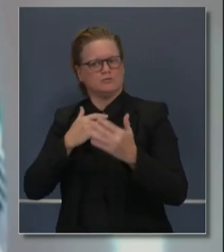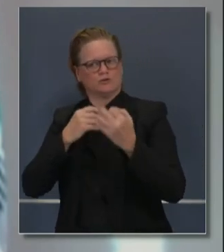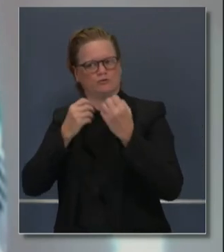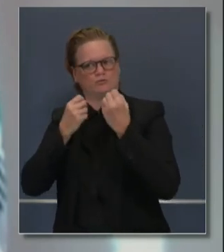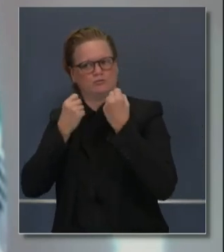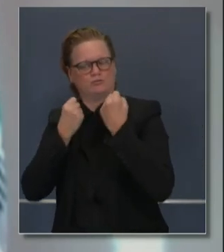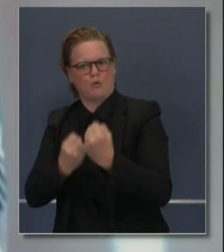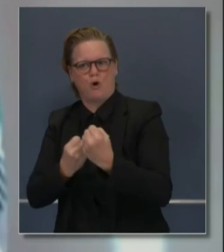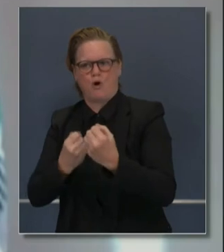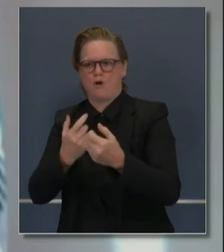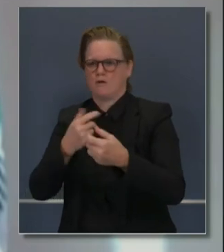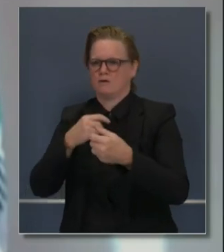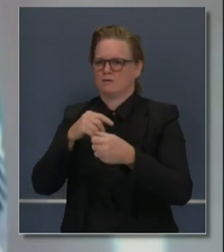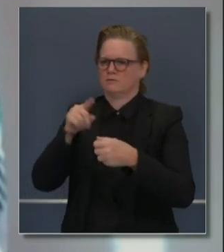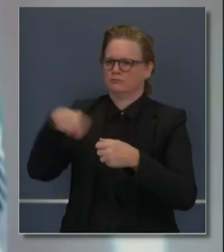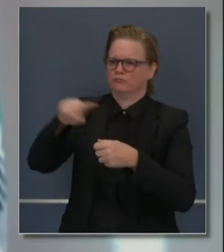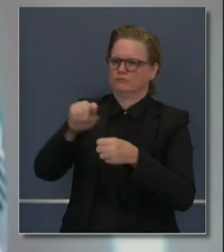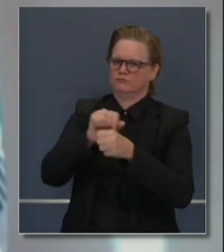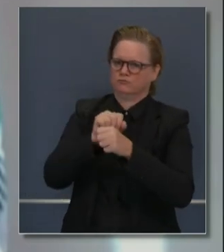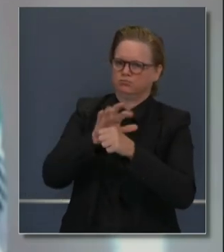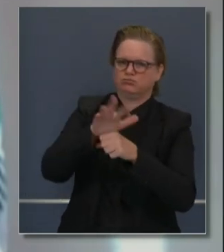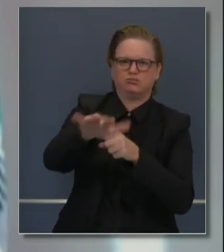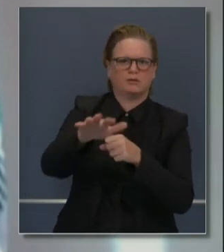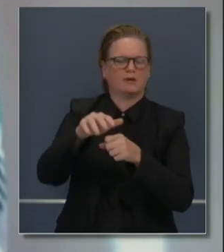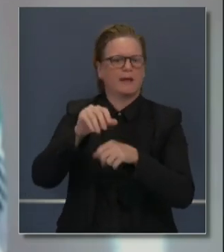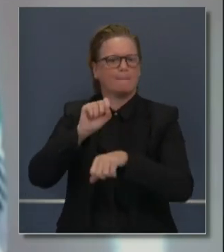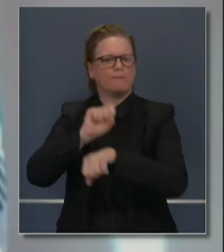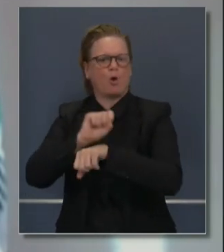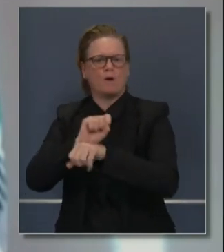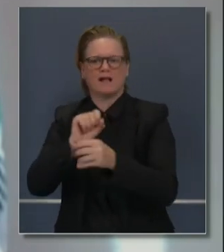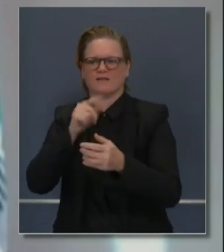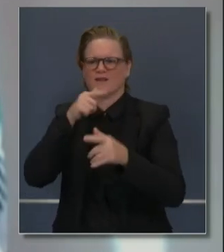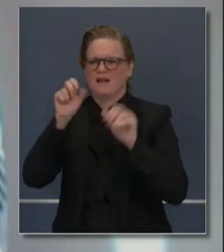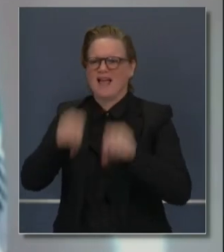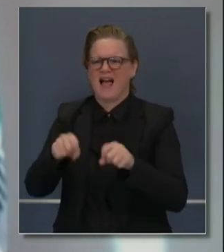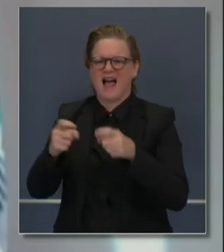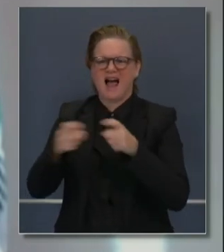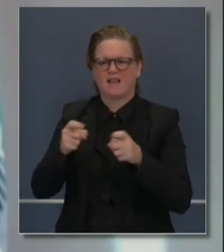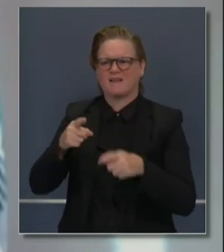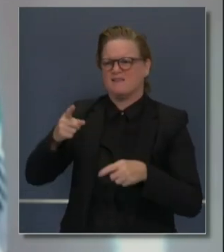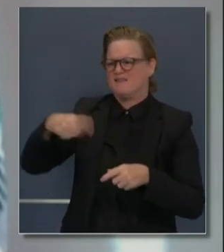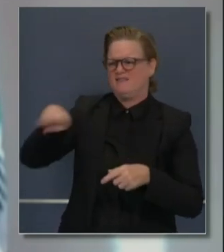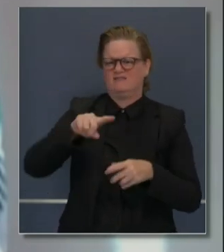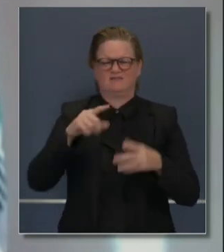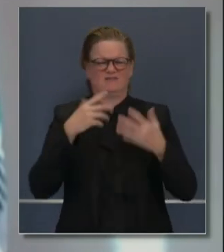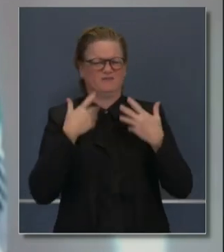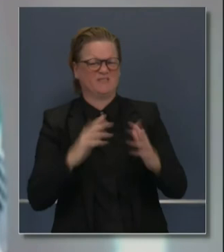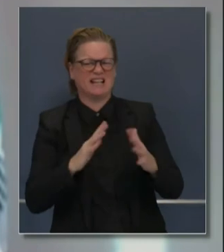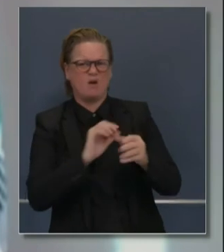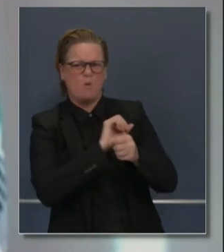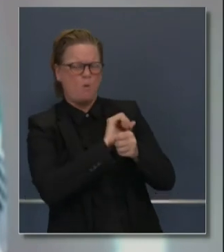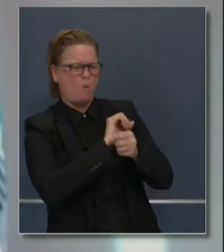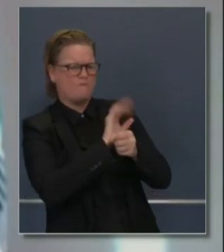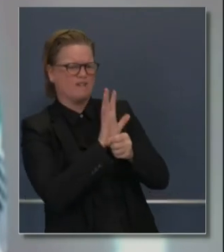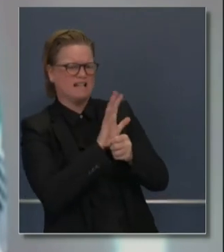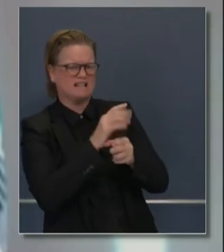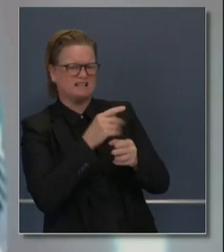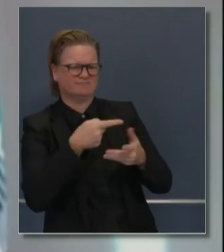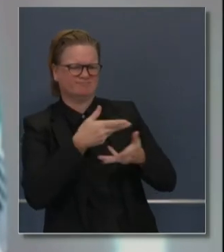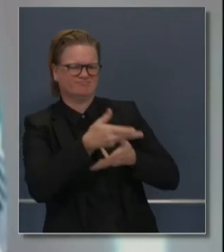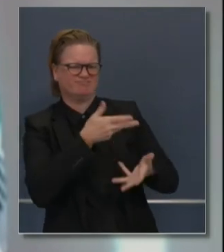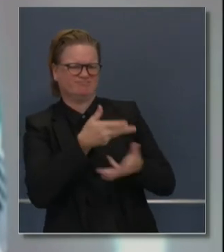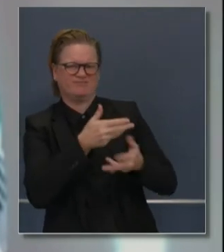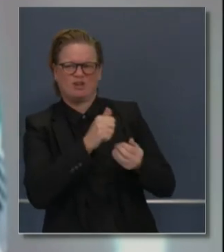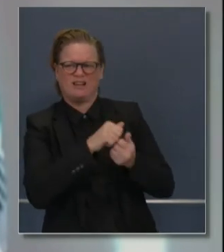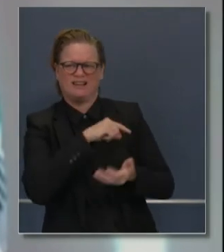are under when a number of COVID positive patients come in through the emergency room overnight or over the course of weeks, to make sure that they have